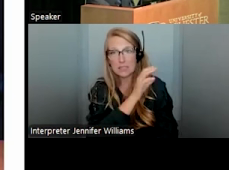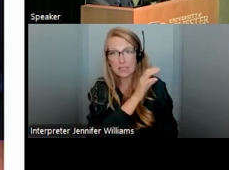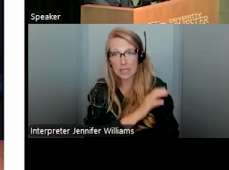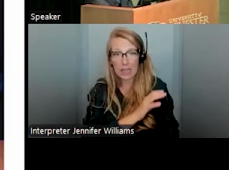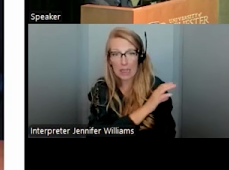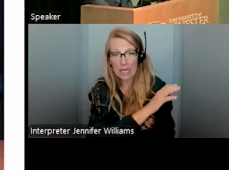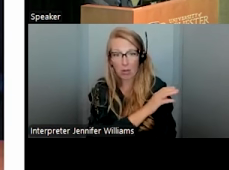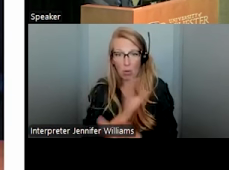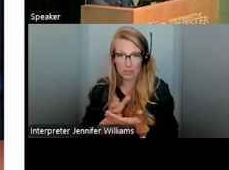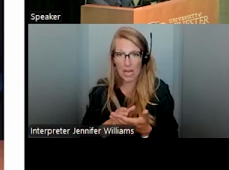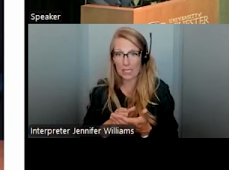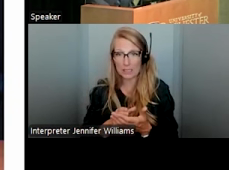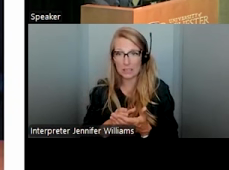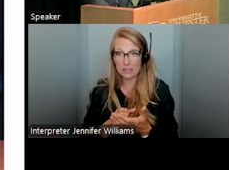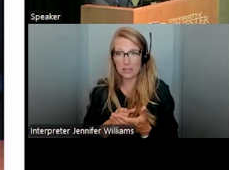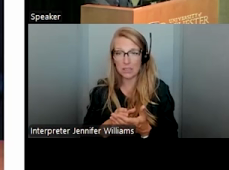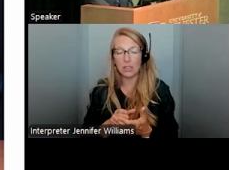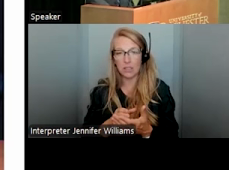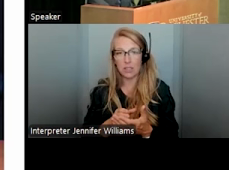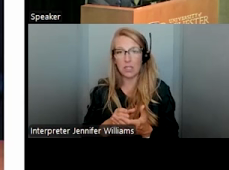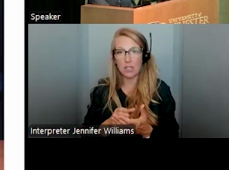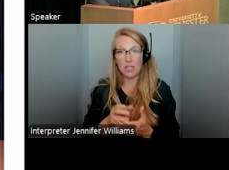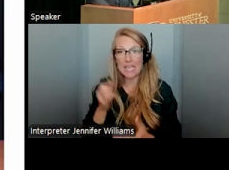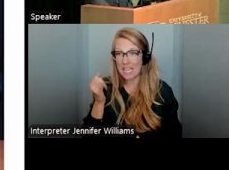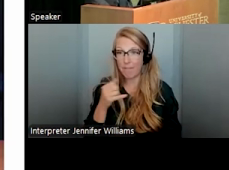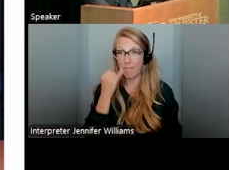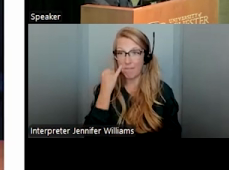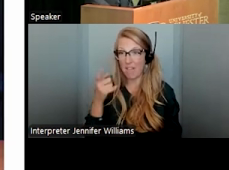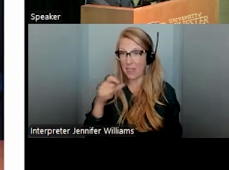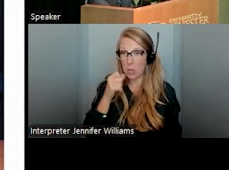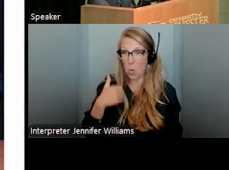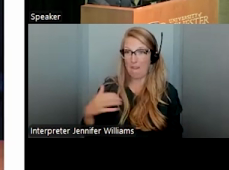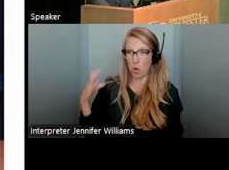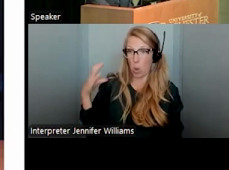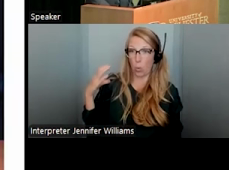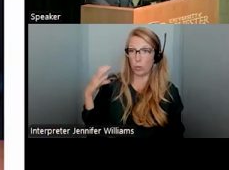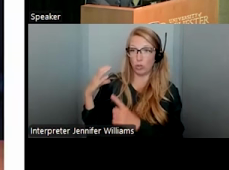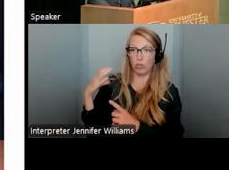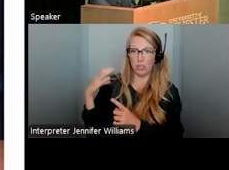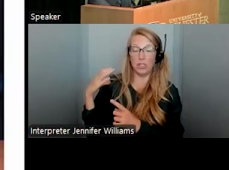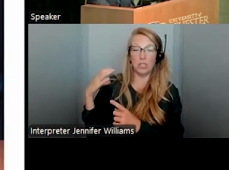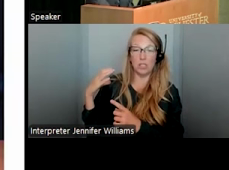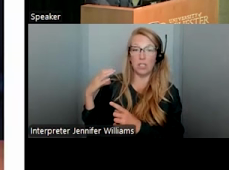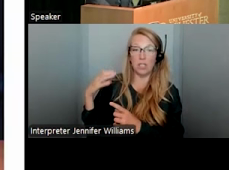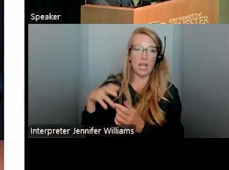side to it that does not have a coach. If they don't have a coach yet, it's because they just haven't been able to